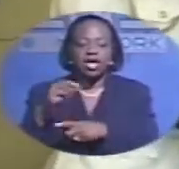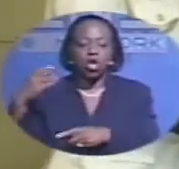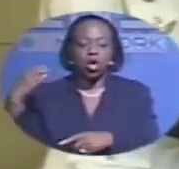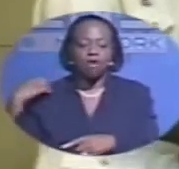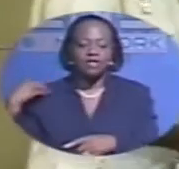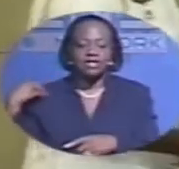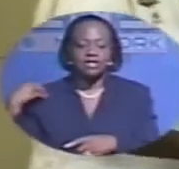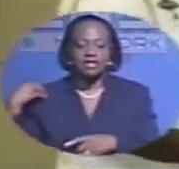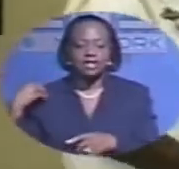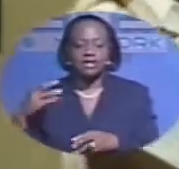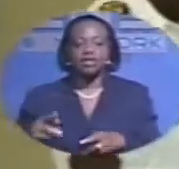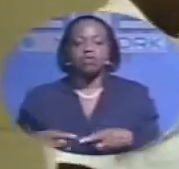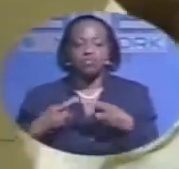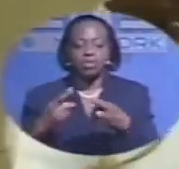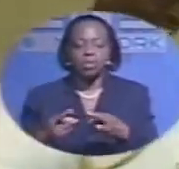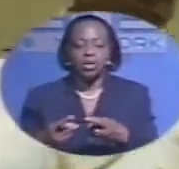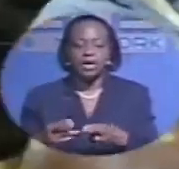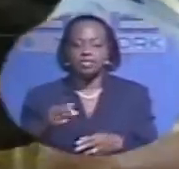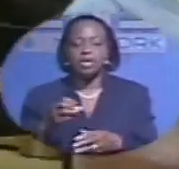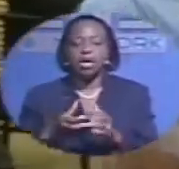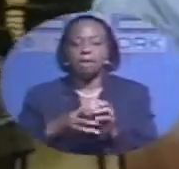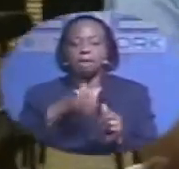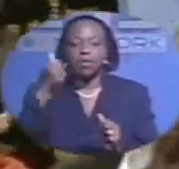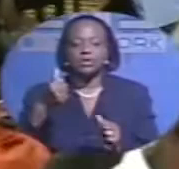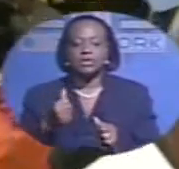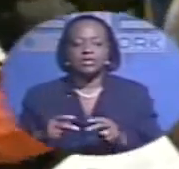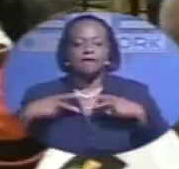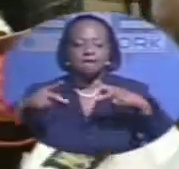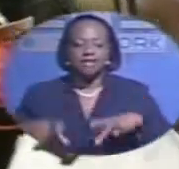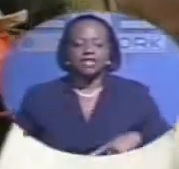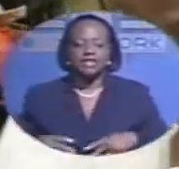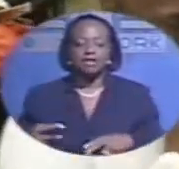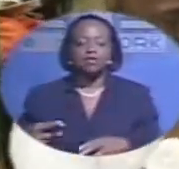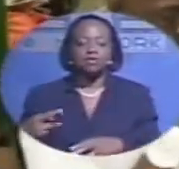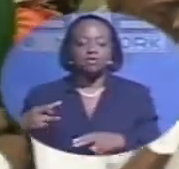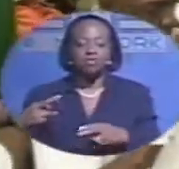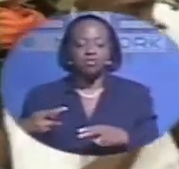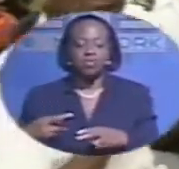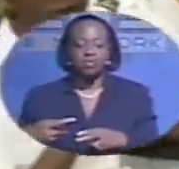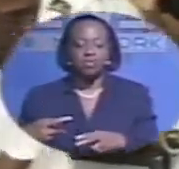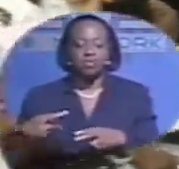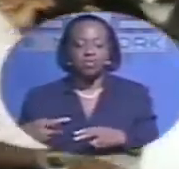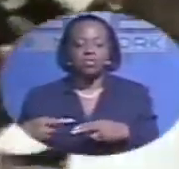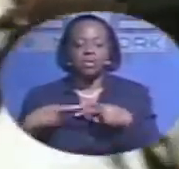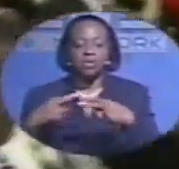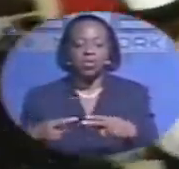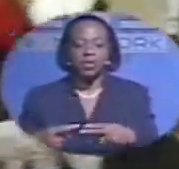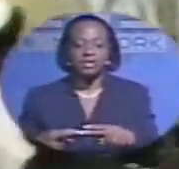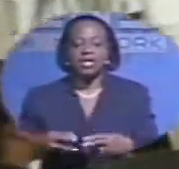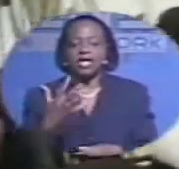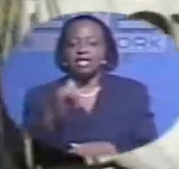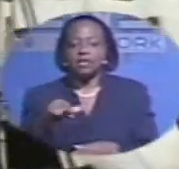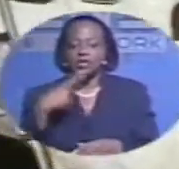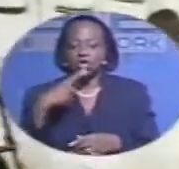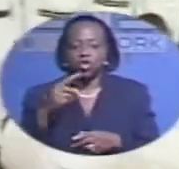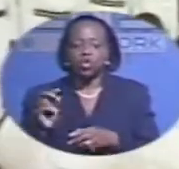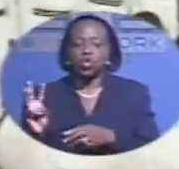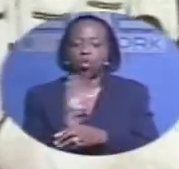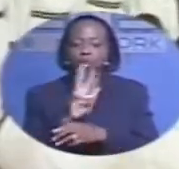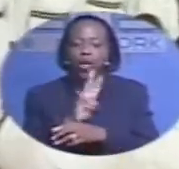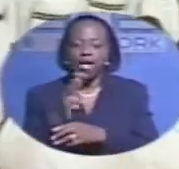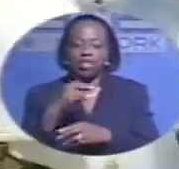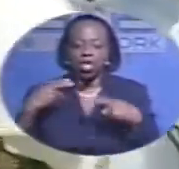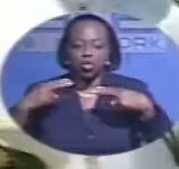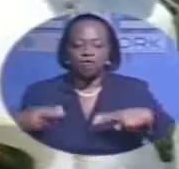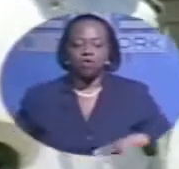as the Most Physical Award. Each reservist was encouraged to wear their uniform with dignity and pride, remembering that as they do